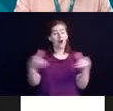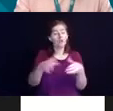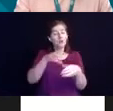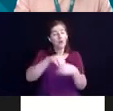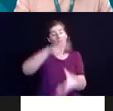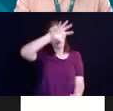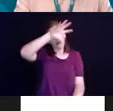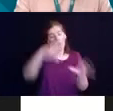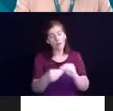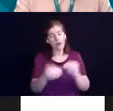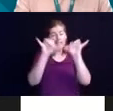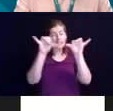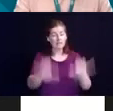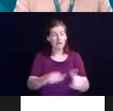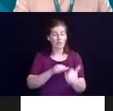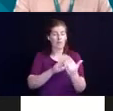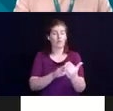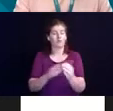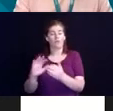and systematic approach.